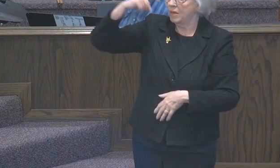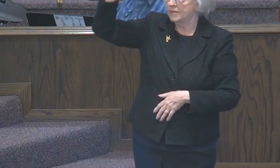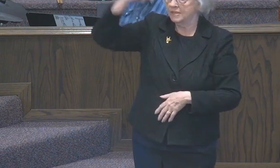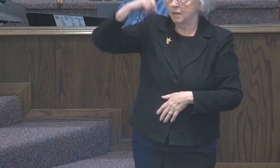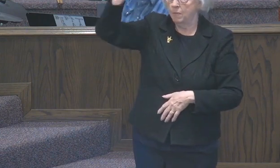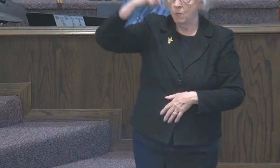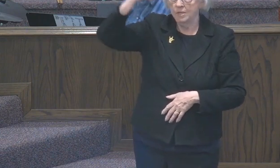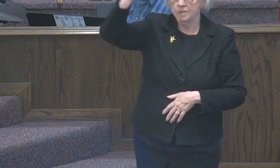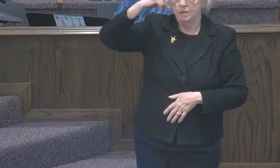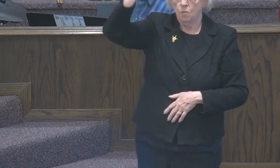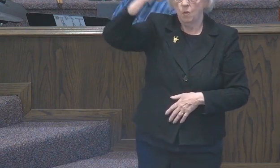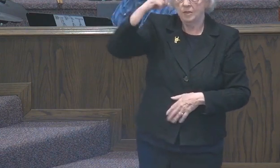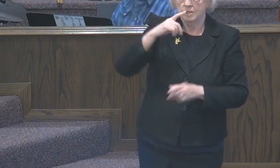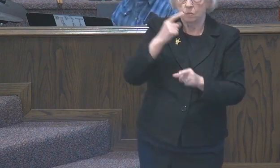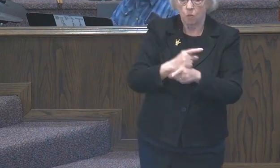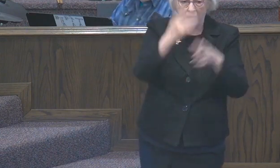to you. Walk in his path.